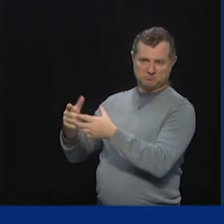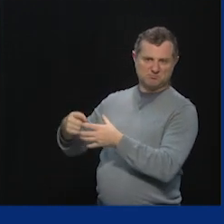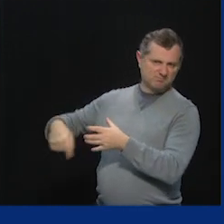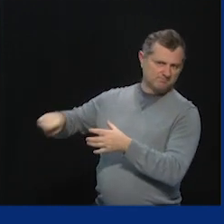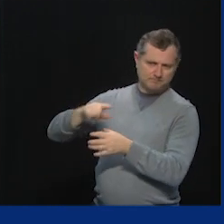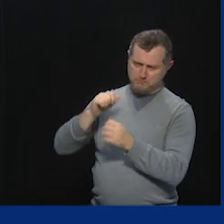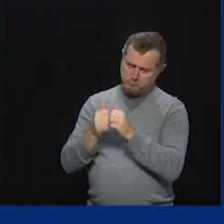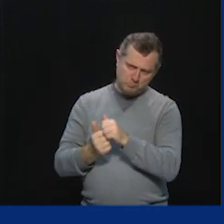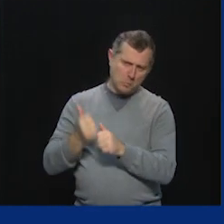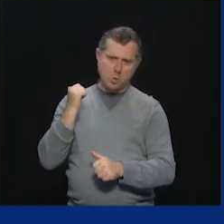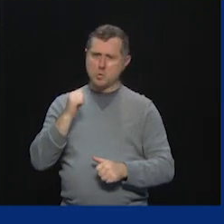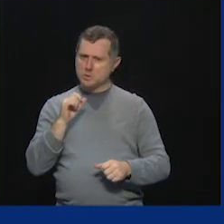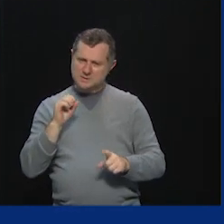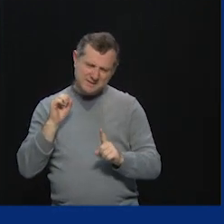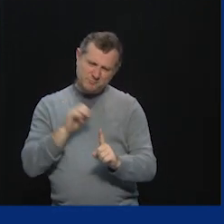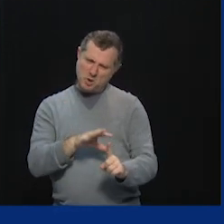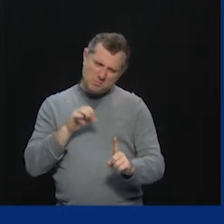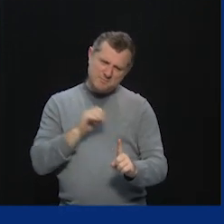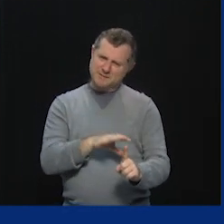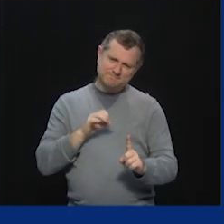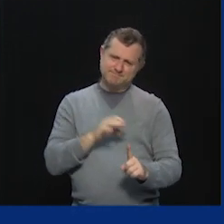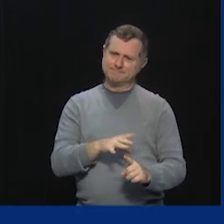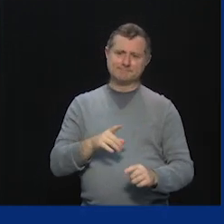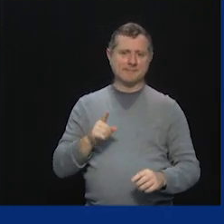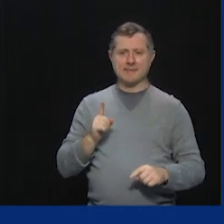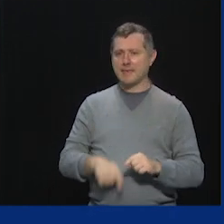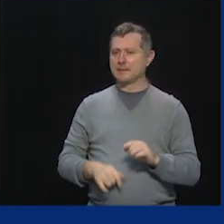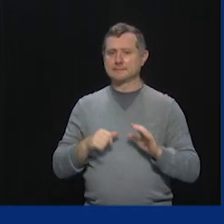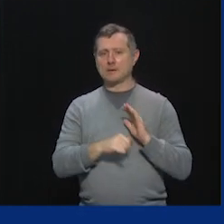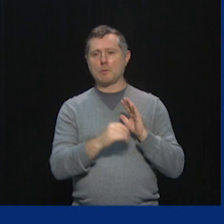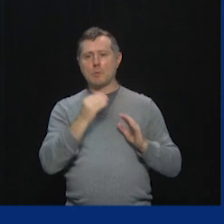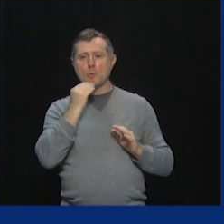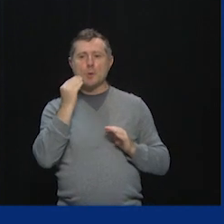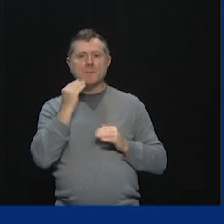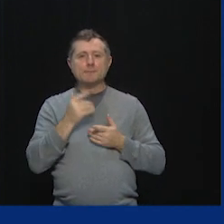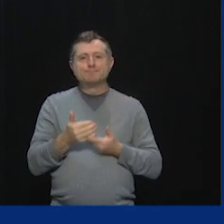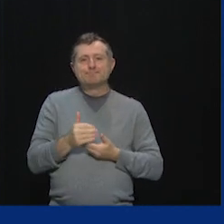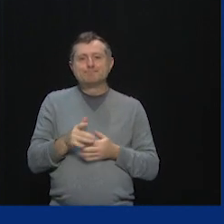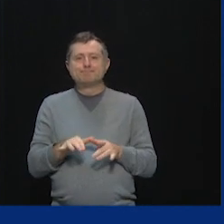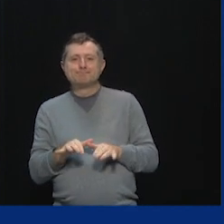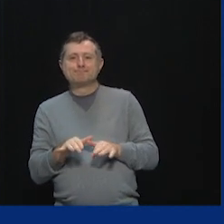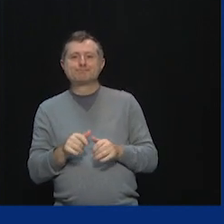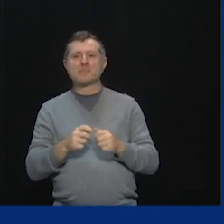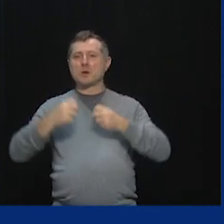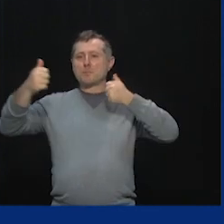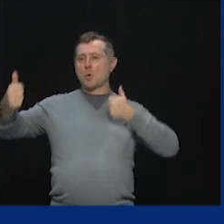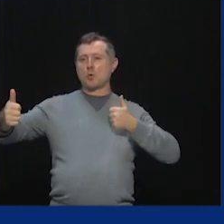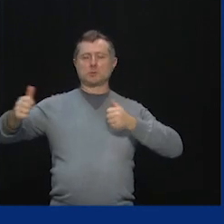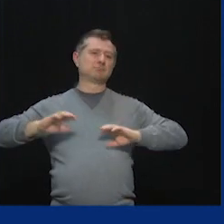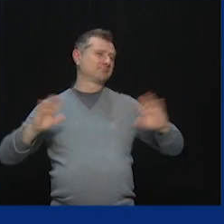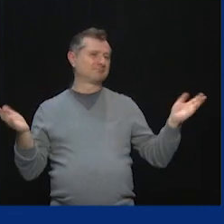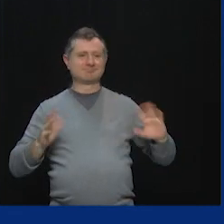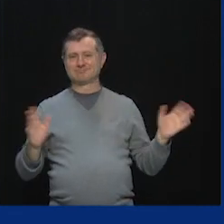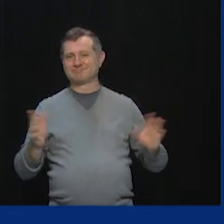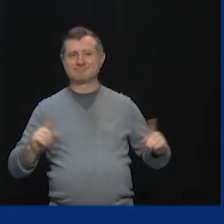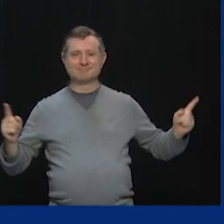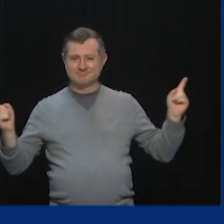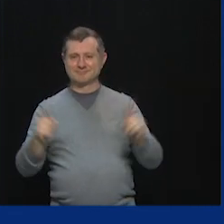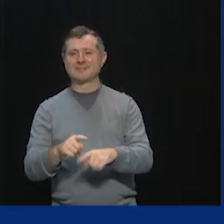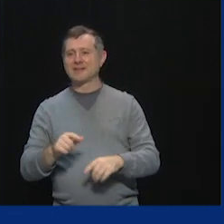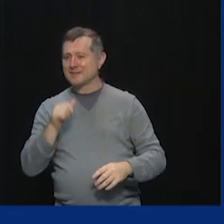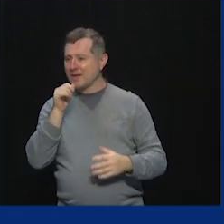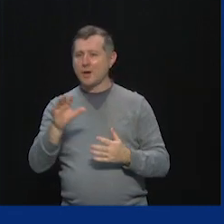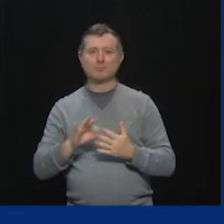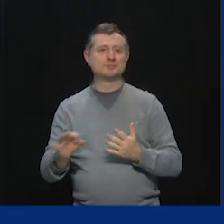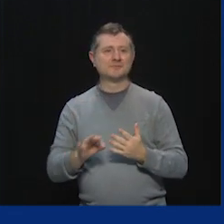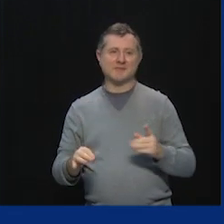sitting home necessarily in front of their laptop working remotely. Many of them did not have that option, and they were willing to, whether